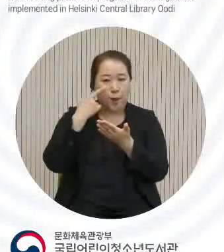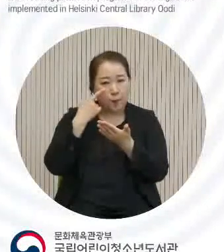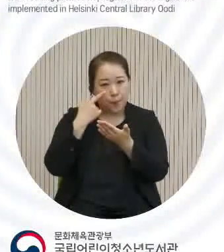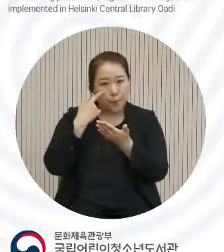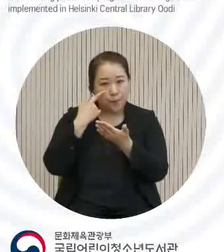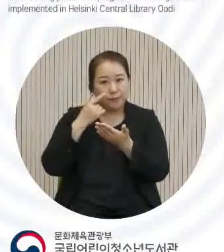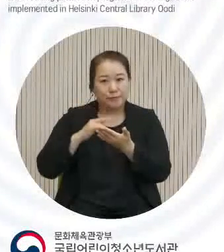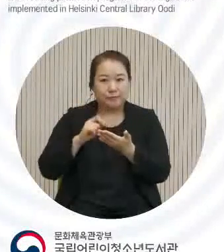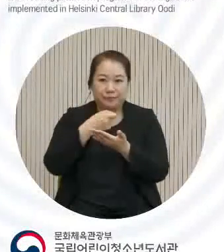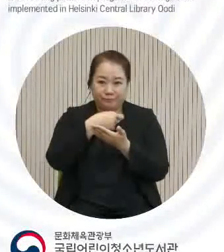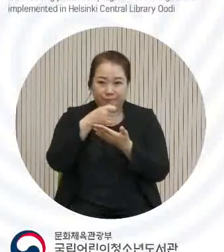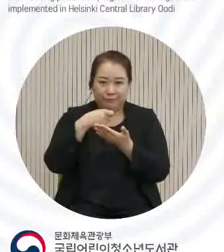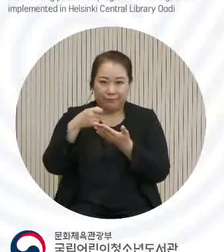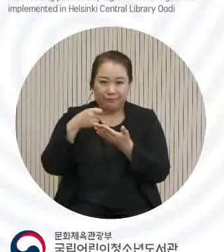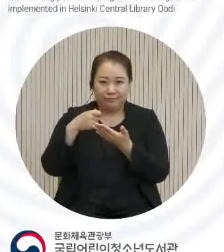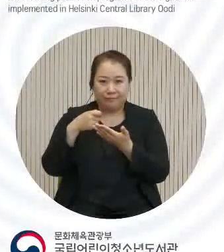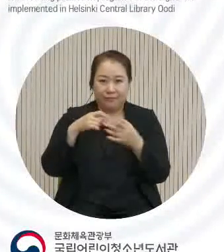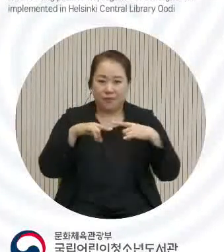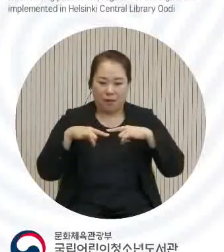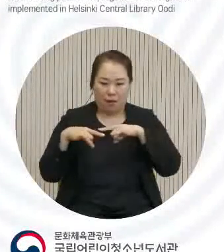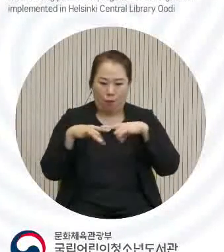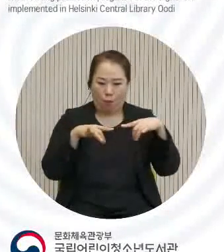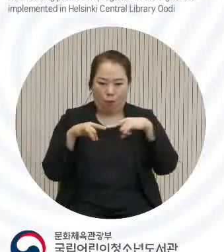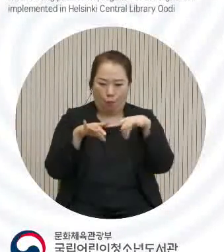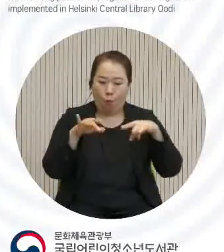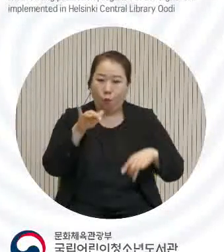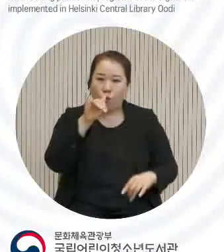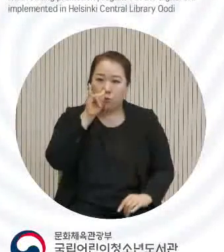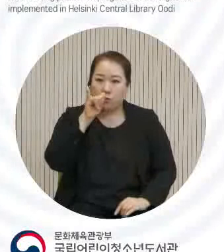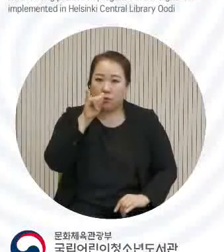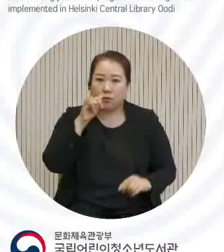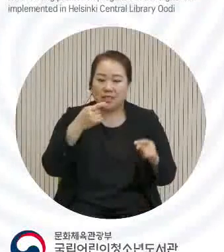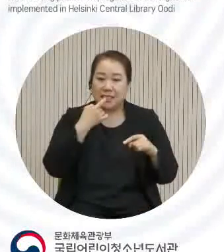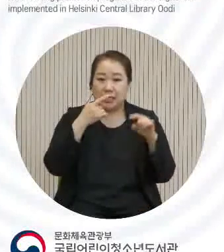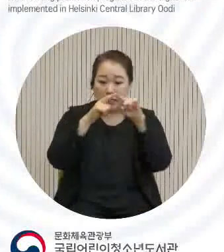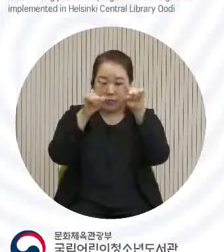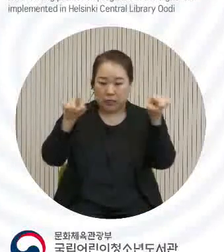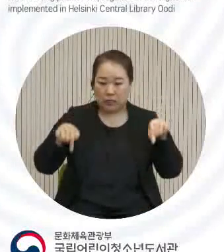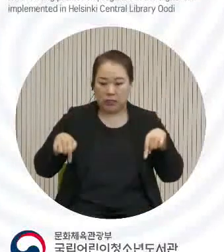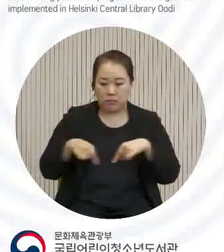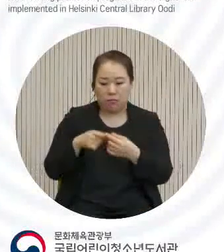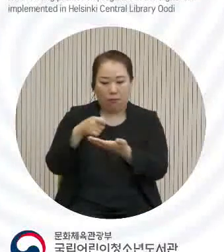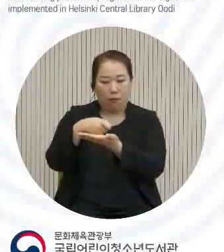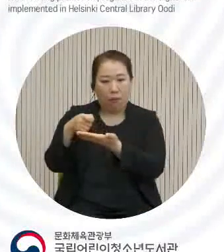instrument, as you were able to see in the video.